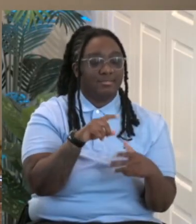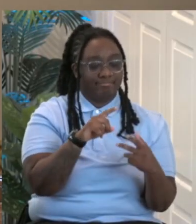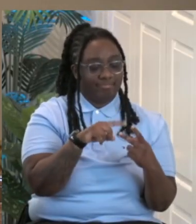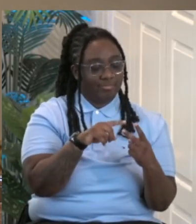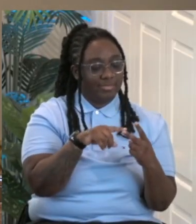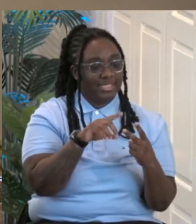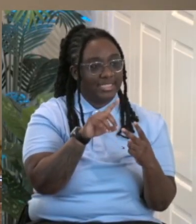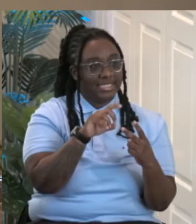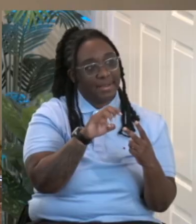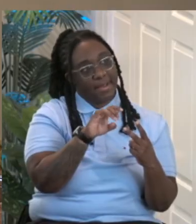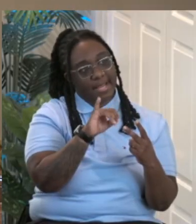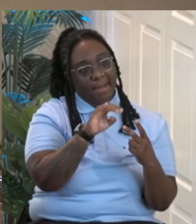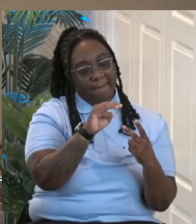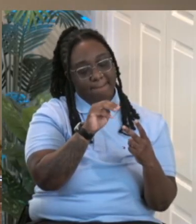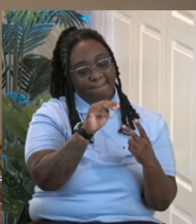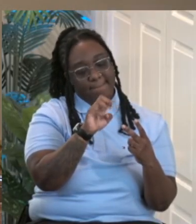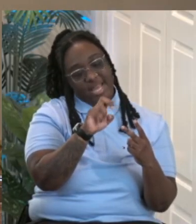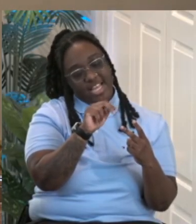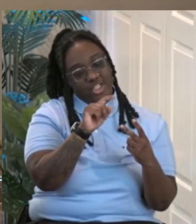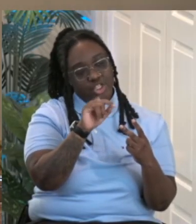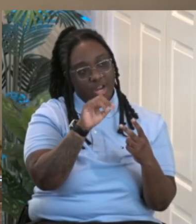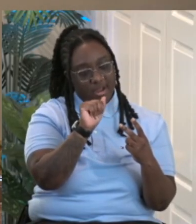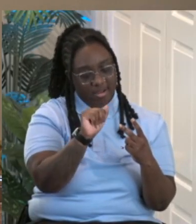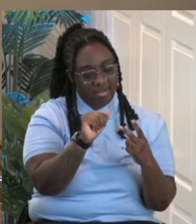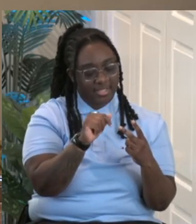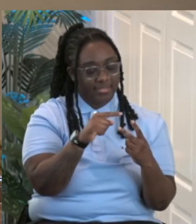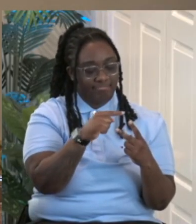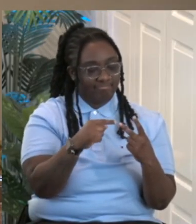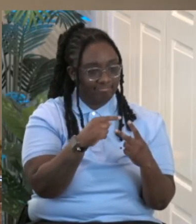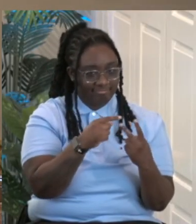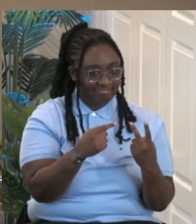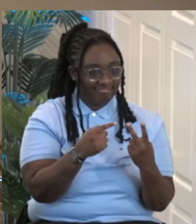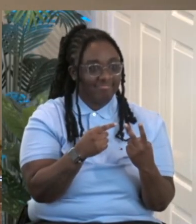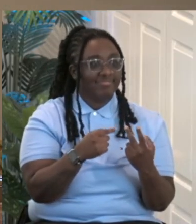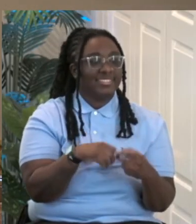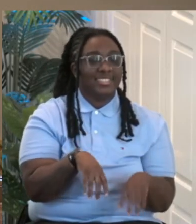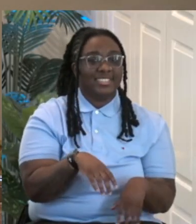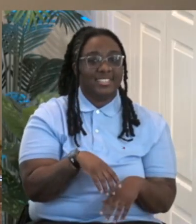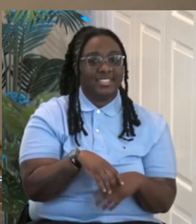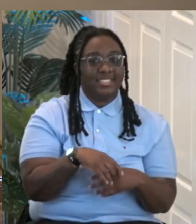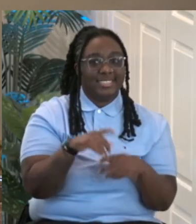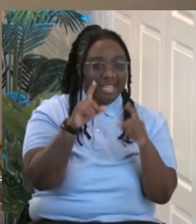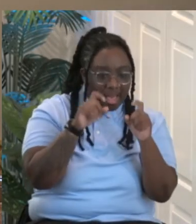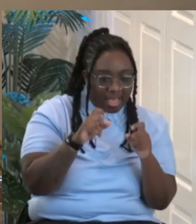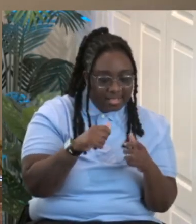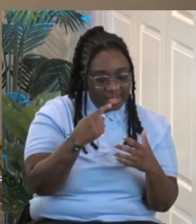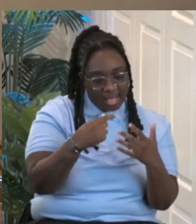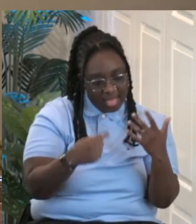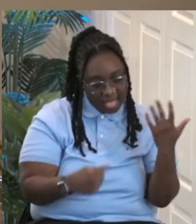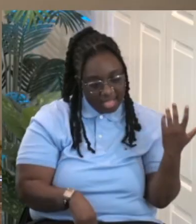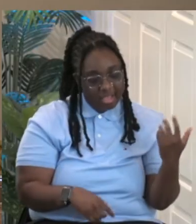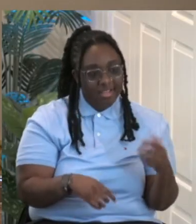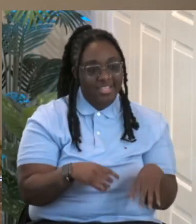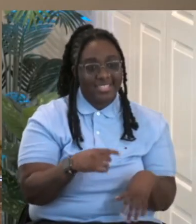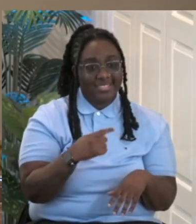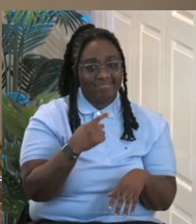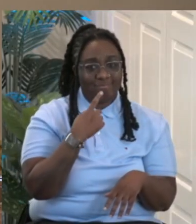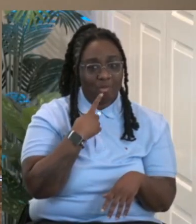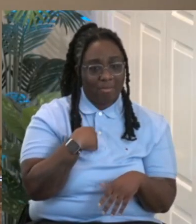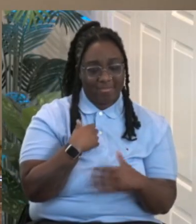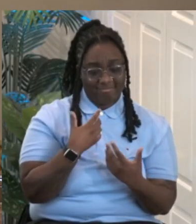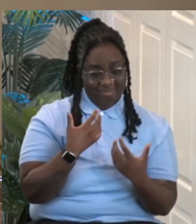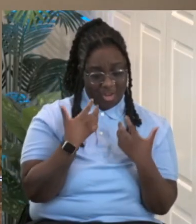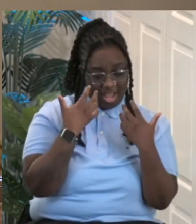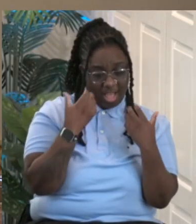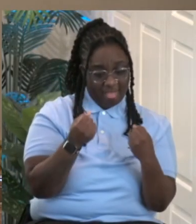same thing. He said, you're healthy. He said, let me take a wild guess. You seem to have a lot of information in